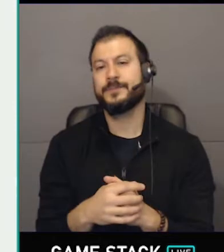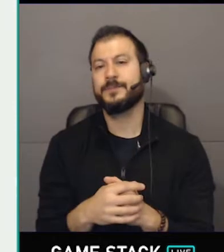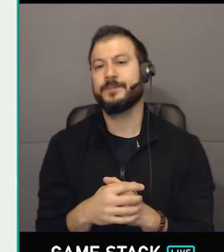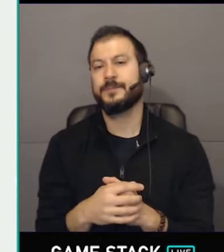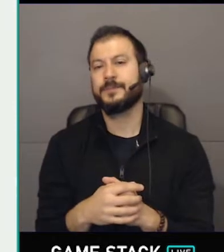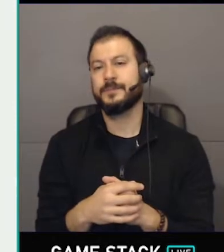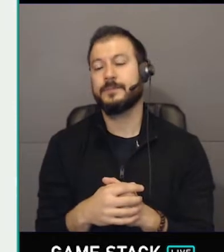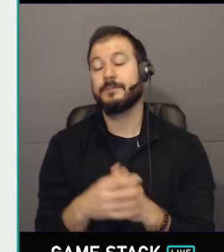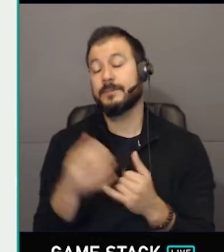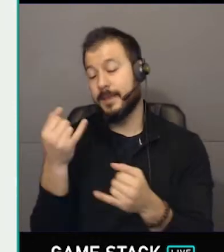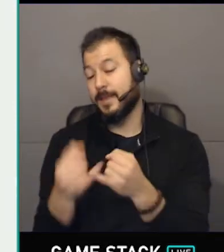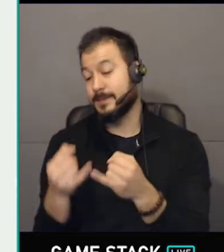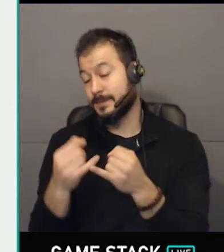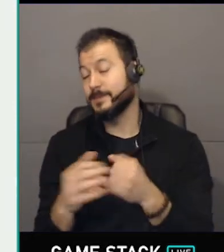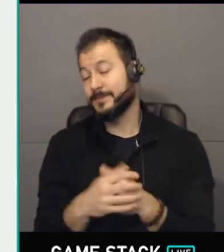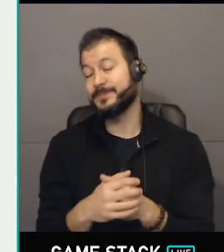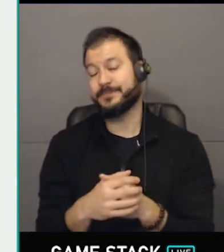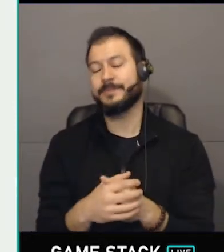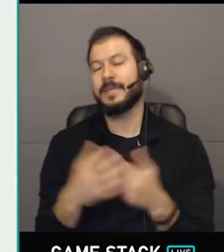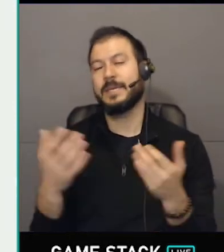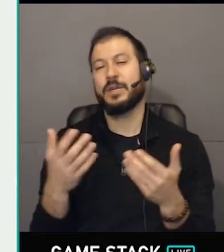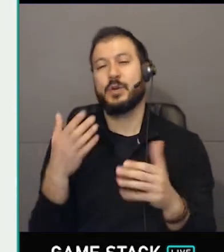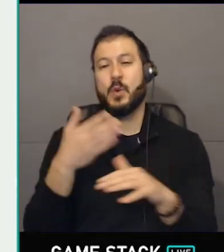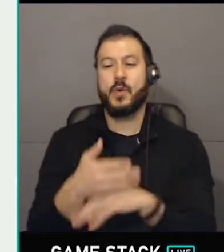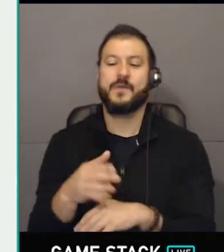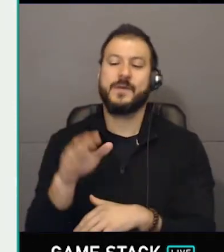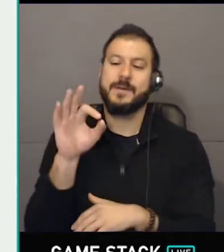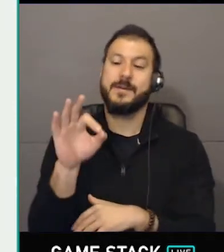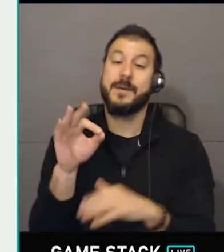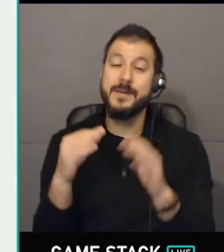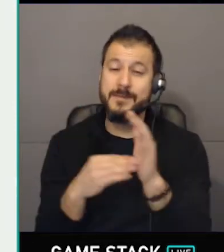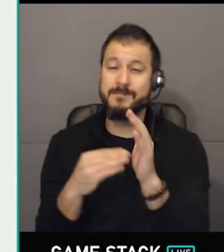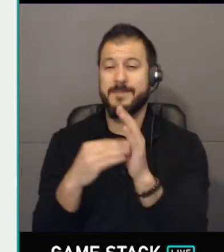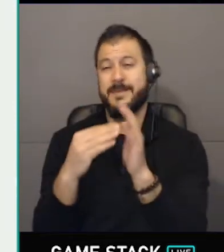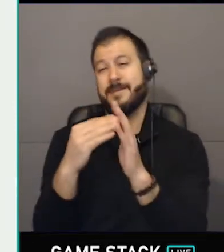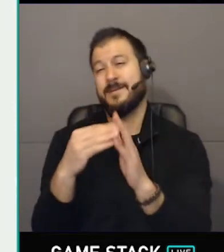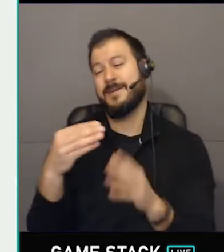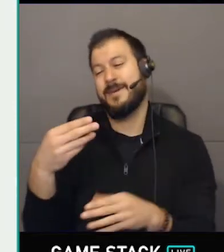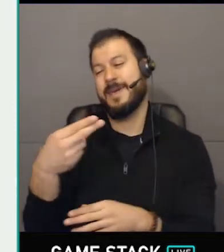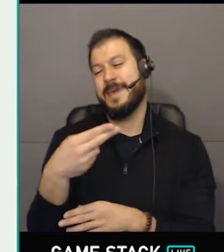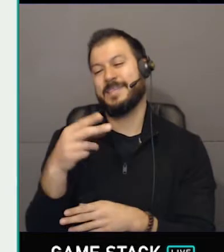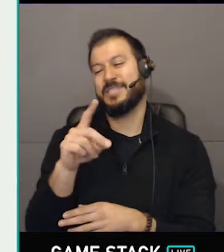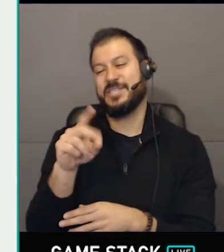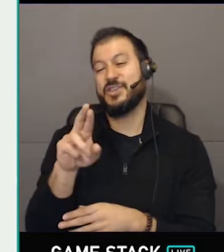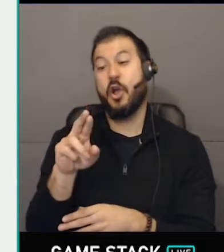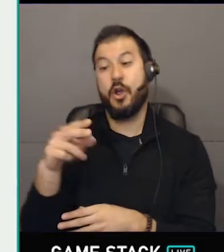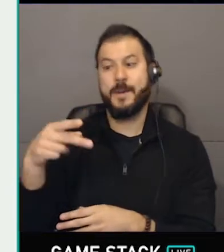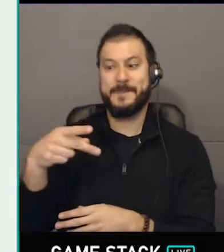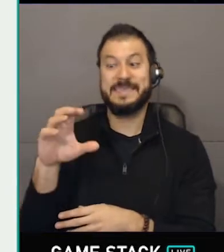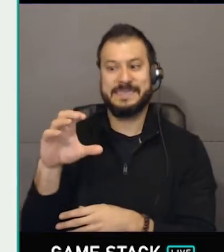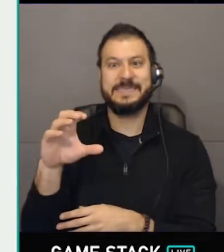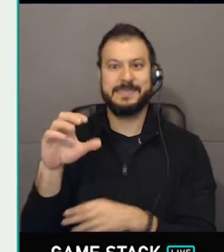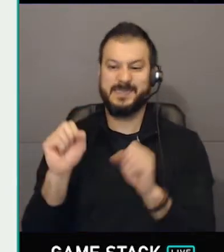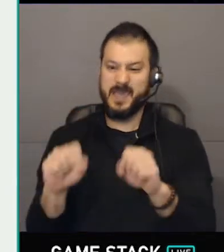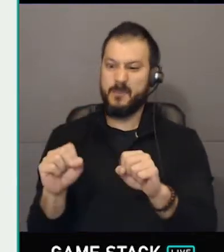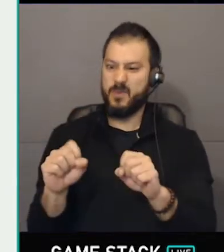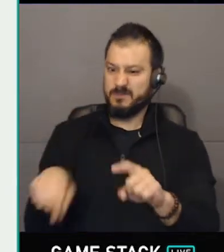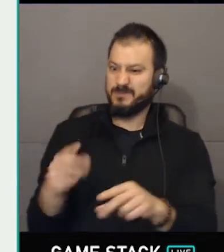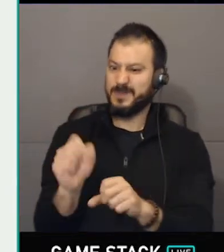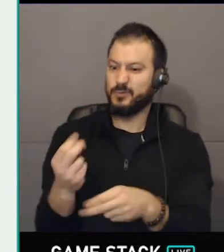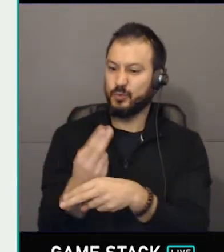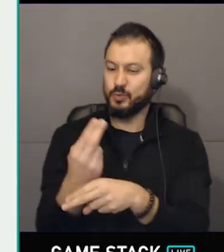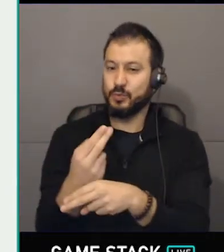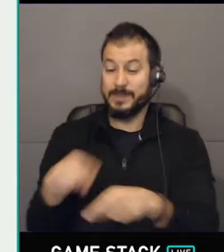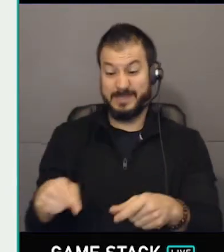And last but not least, here are over 9 million HDR-capable PCs. This population has been growing by